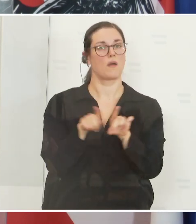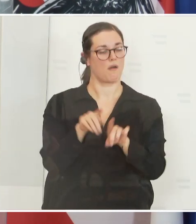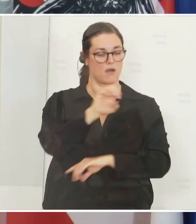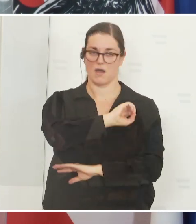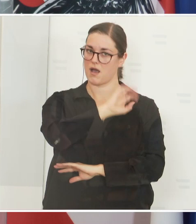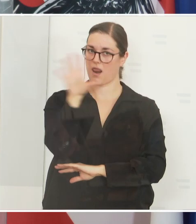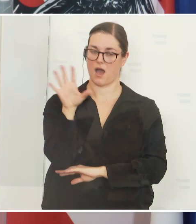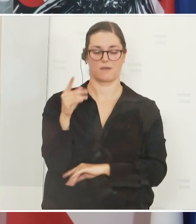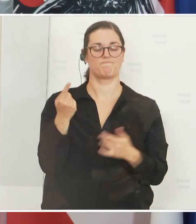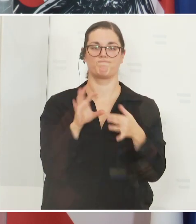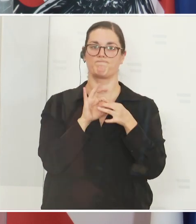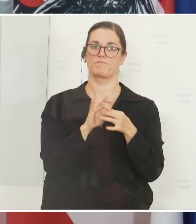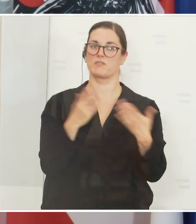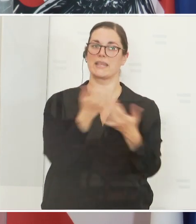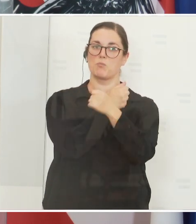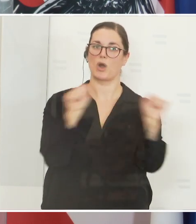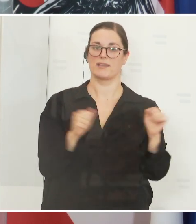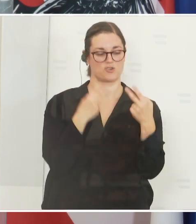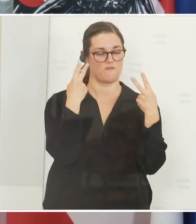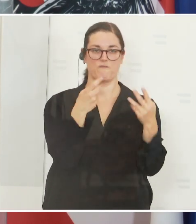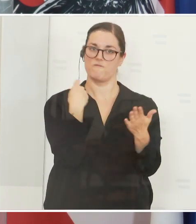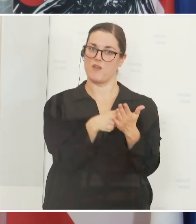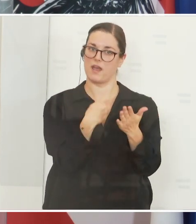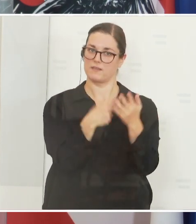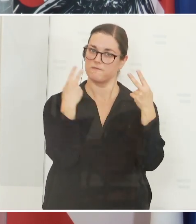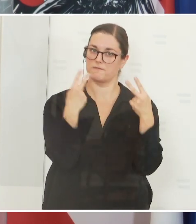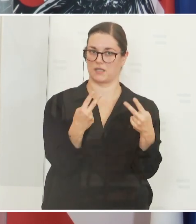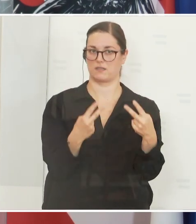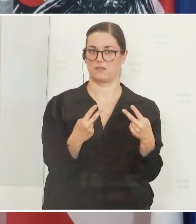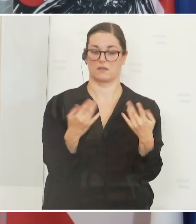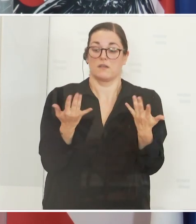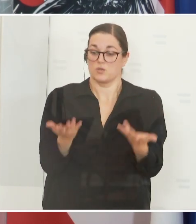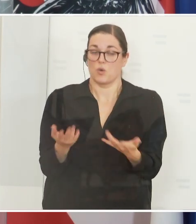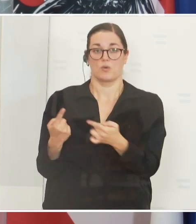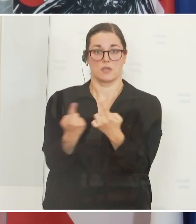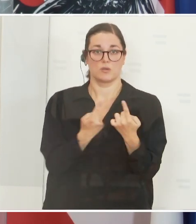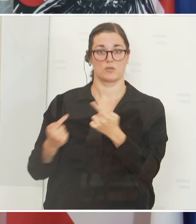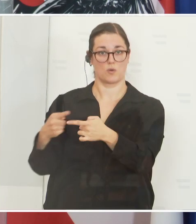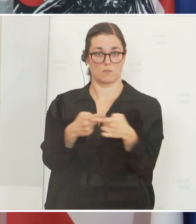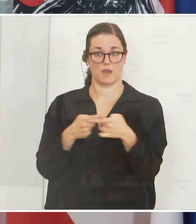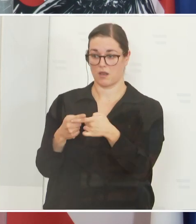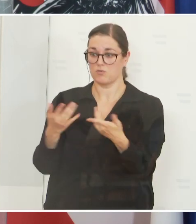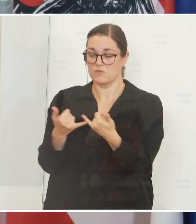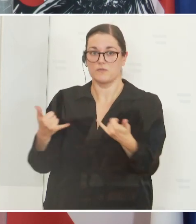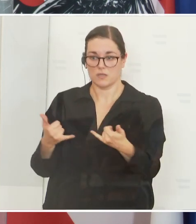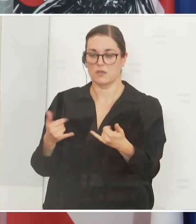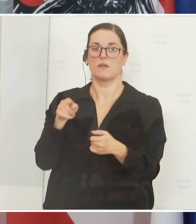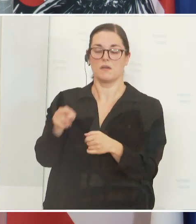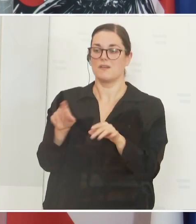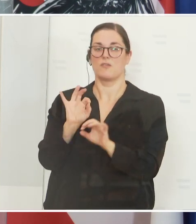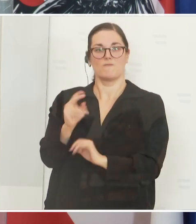our democratic values. And so we are very clear about the ongoing situation in Belarus, but also its